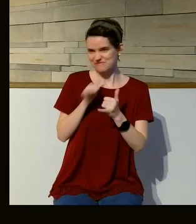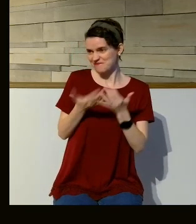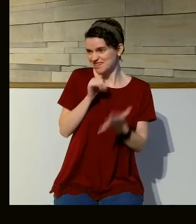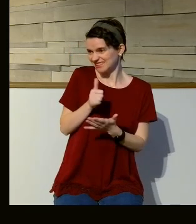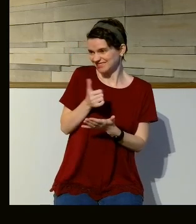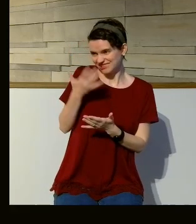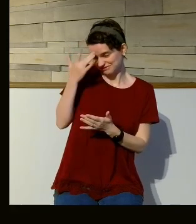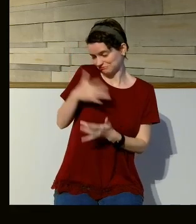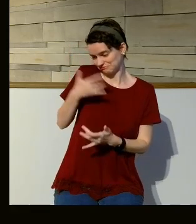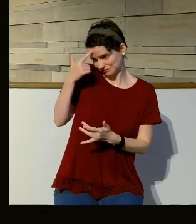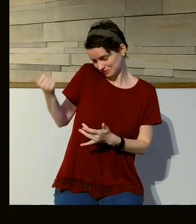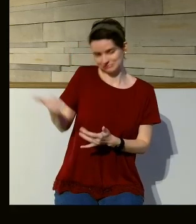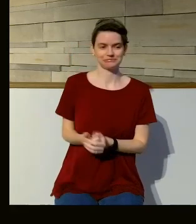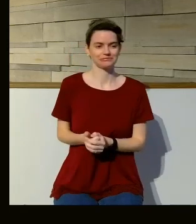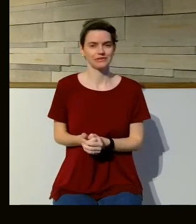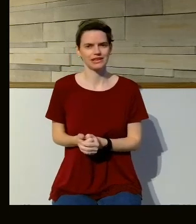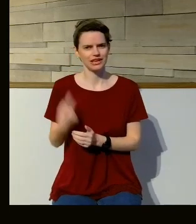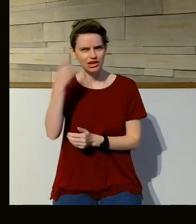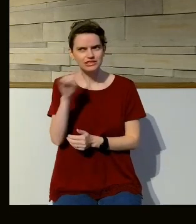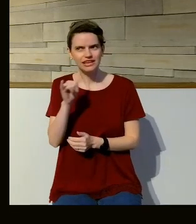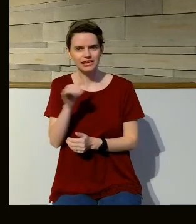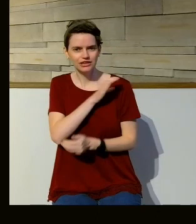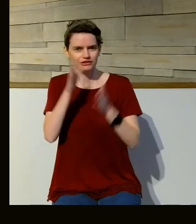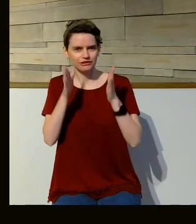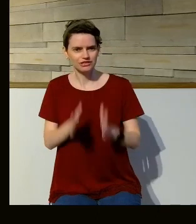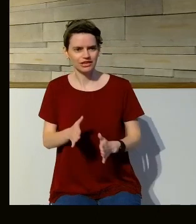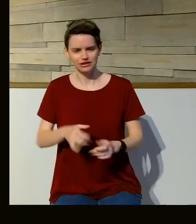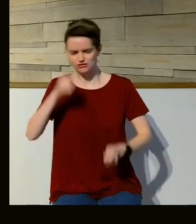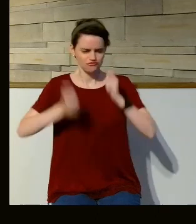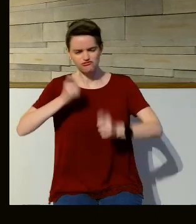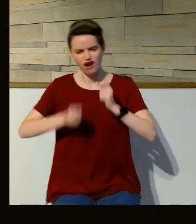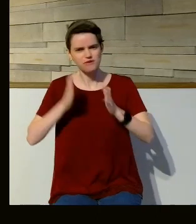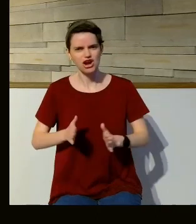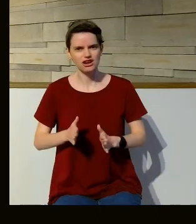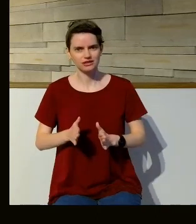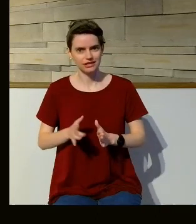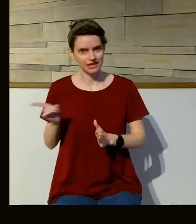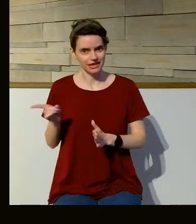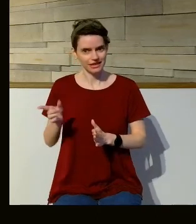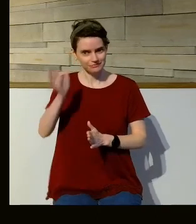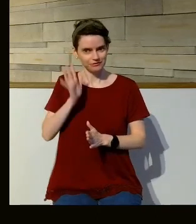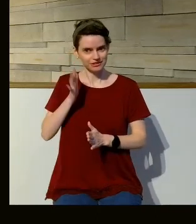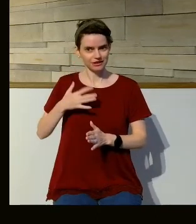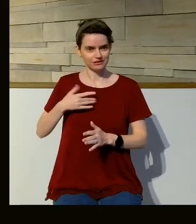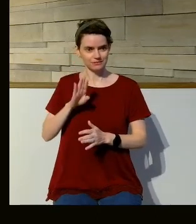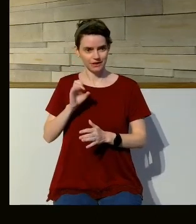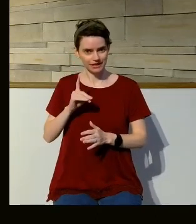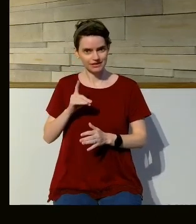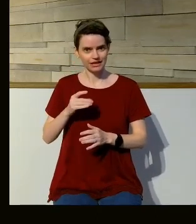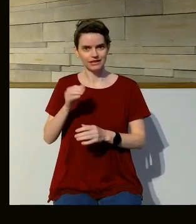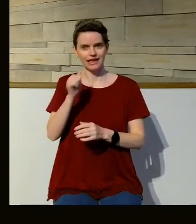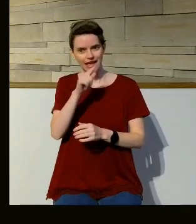don't know. Whatever you feel like. And he was also, doesn't he look like a Christian heavy band drummer? That's because he was in a band called At